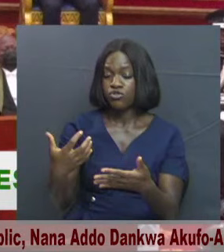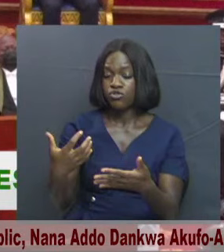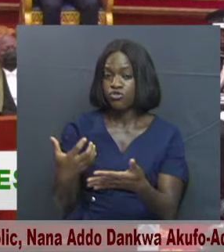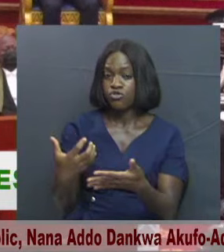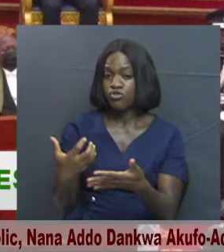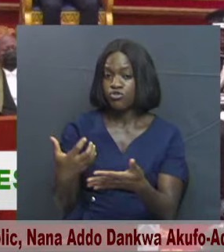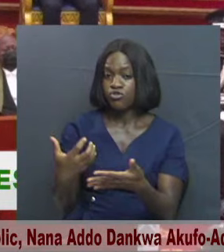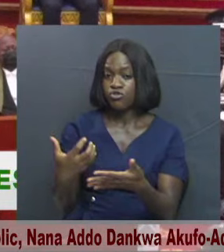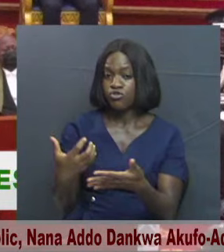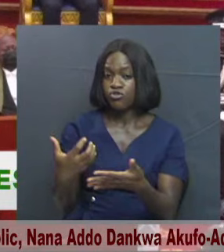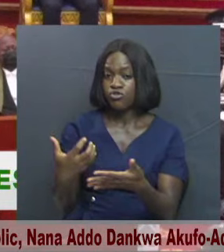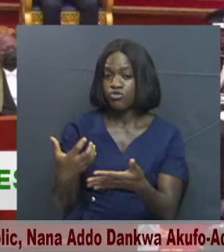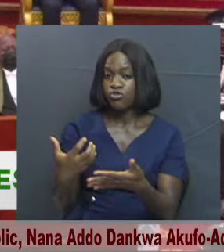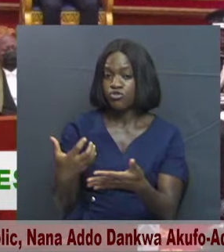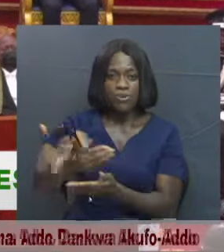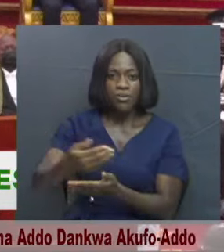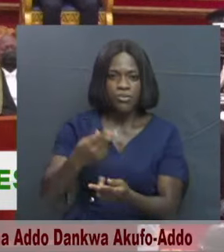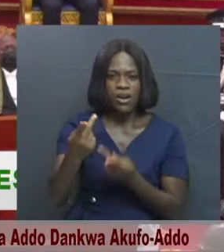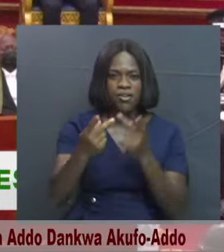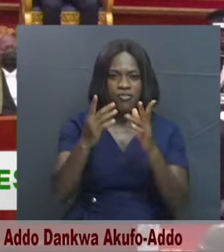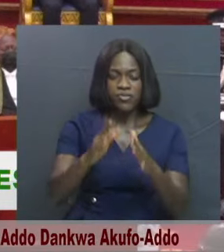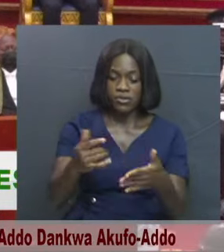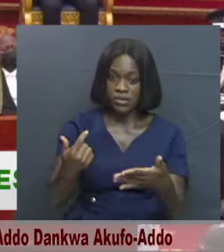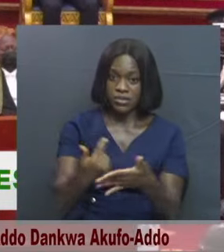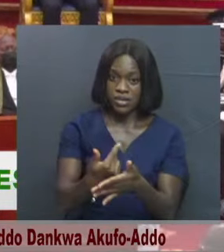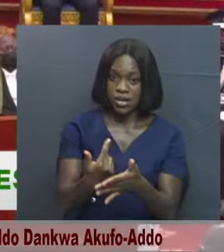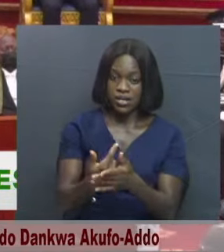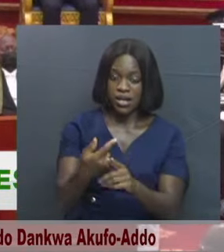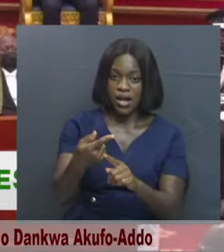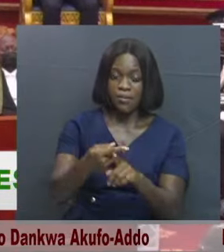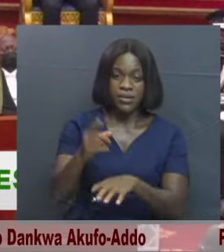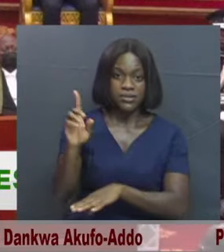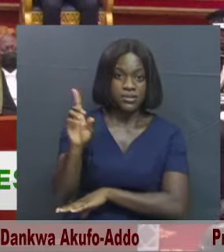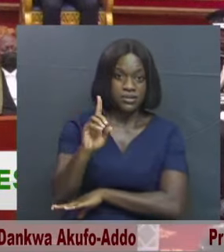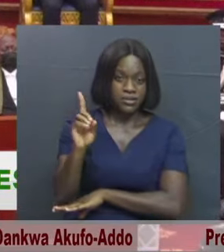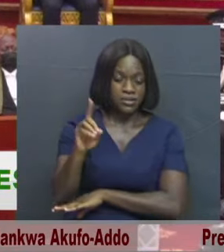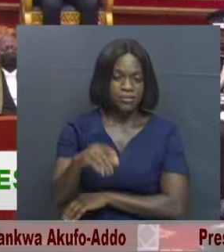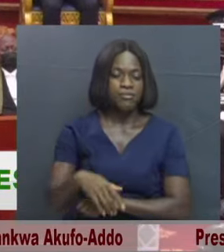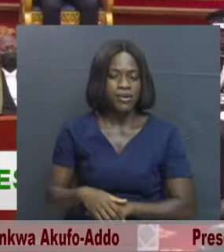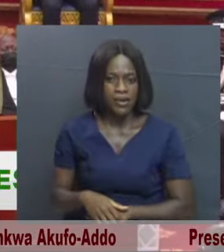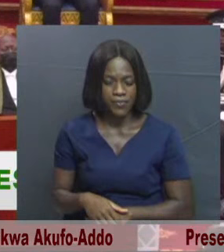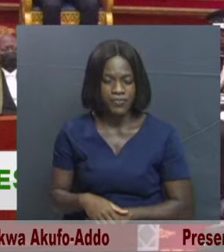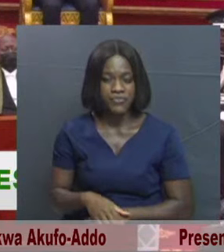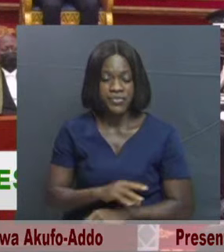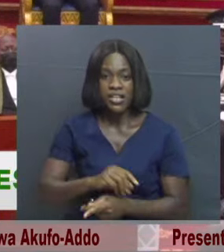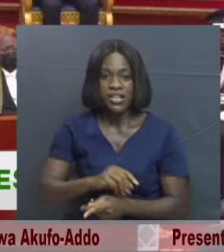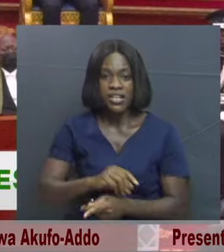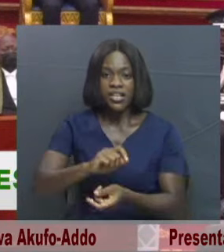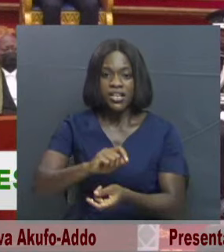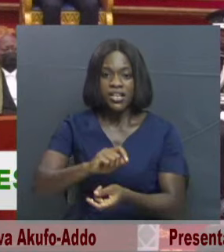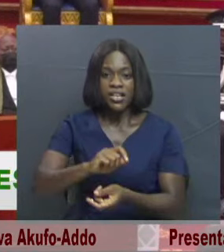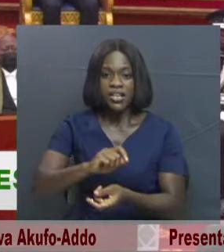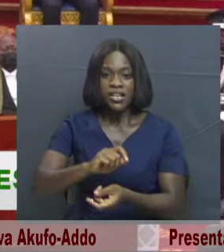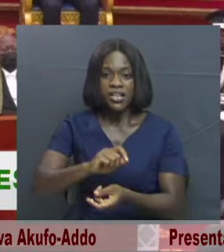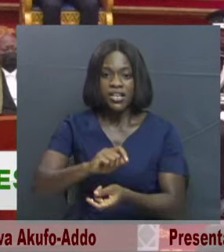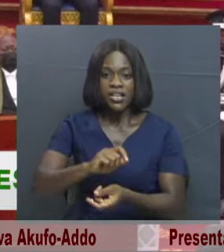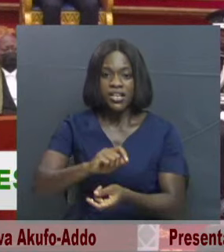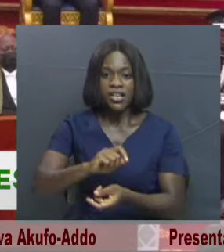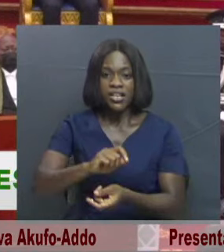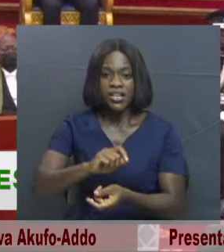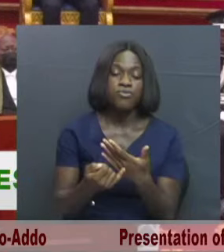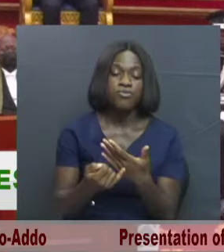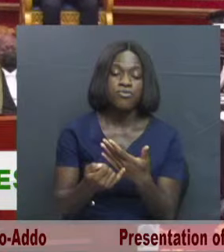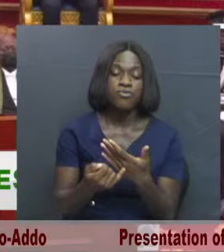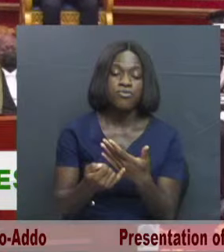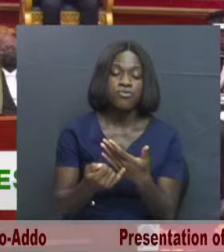phenomenon which brings visitors to our country in the month of December and has changed the events calendar around the Christmas